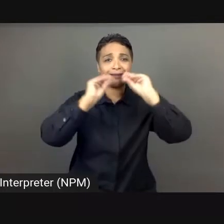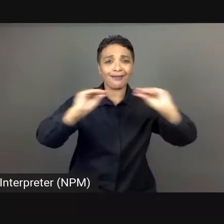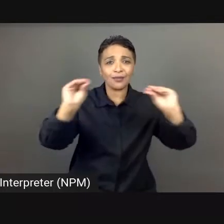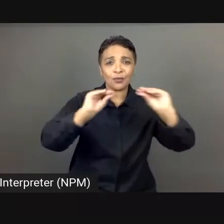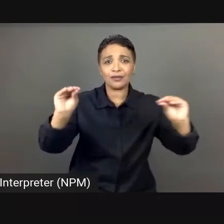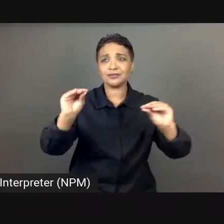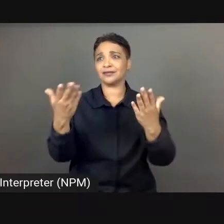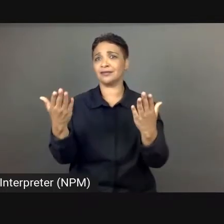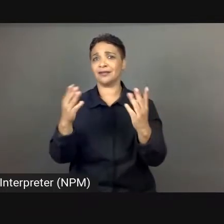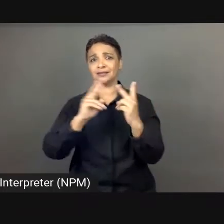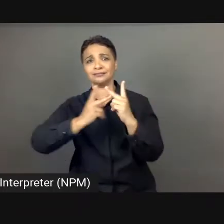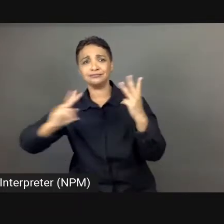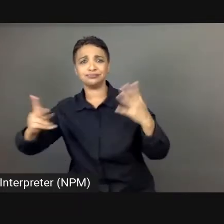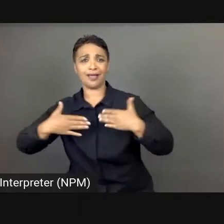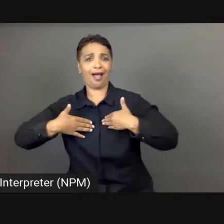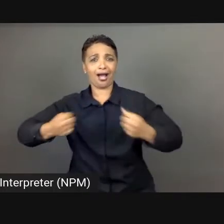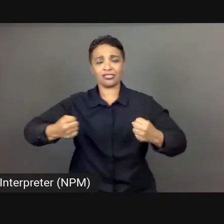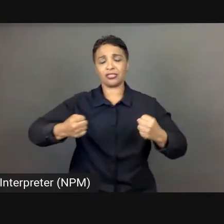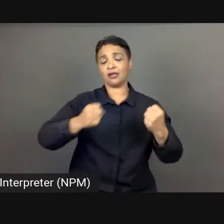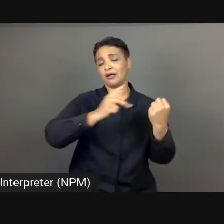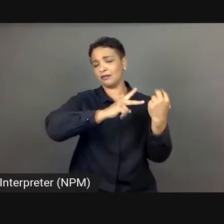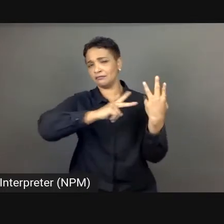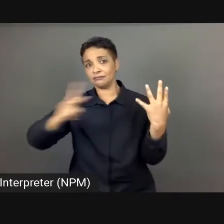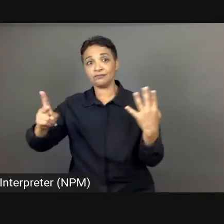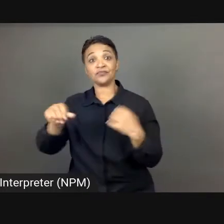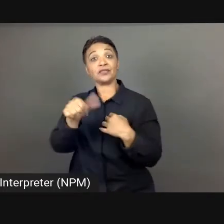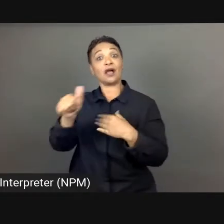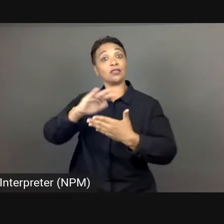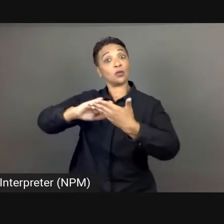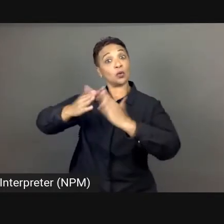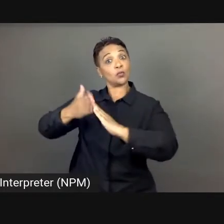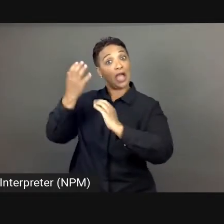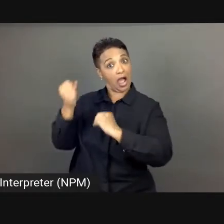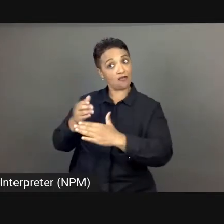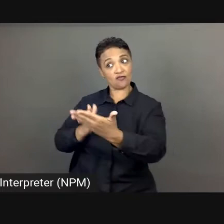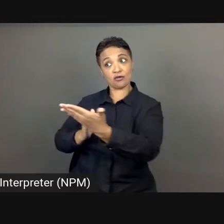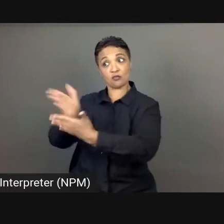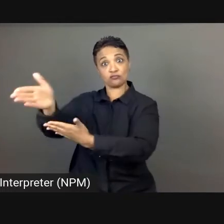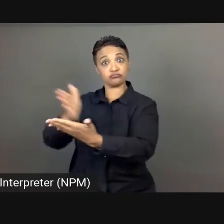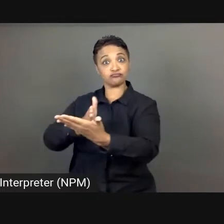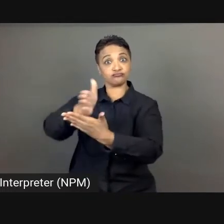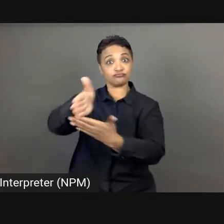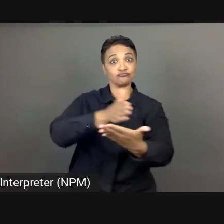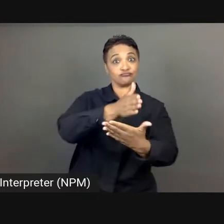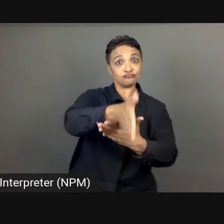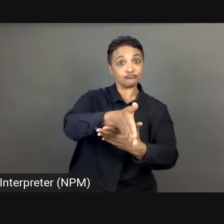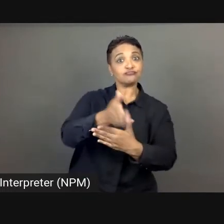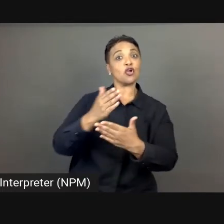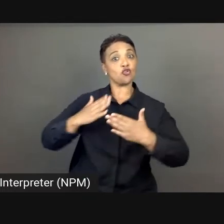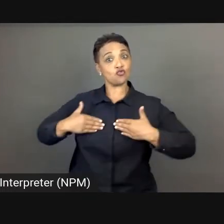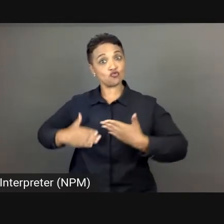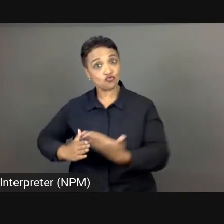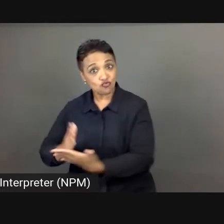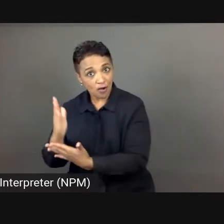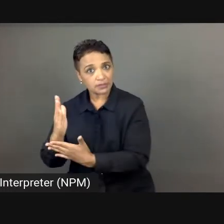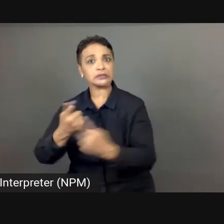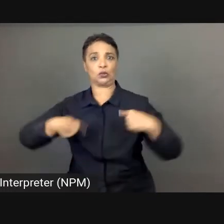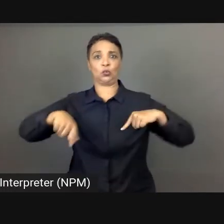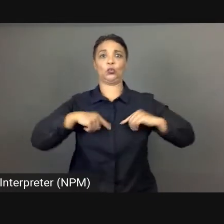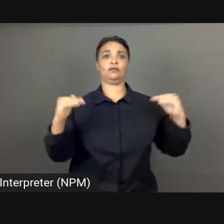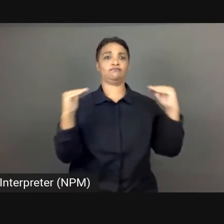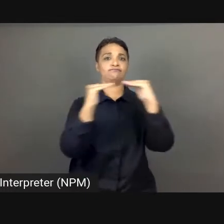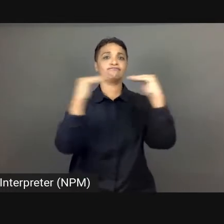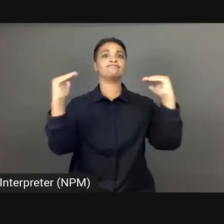right that any contemporary citizen should be getting within the borders of their countries, and